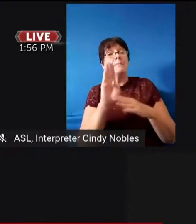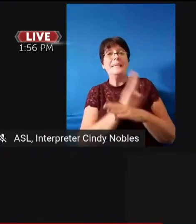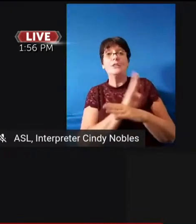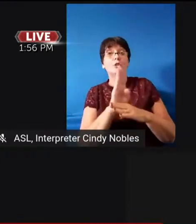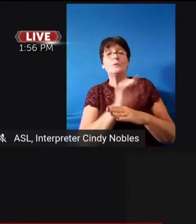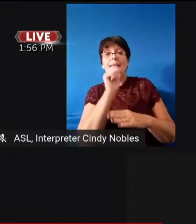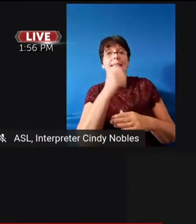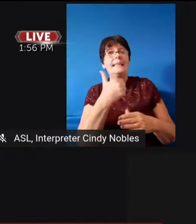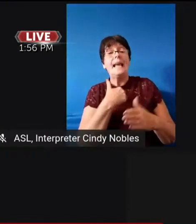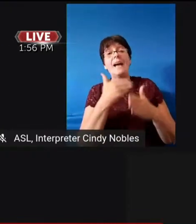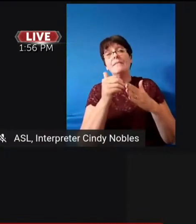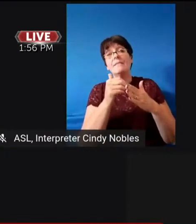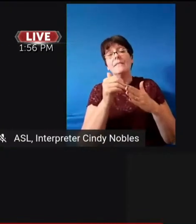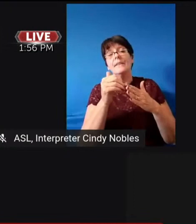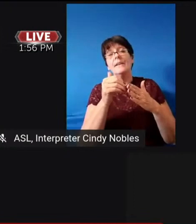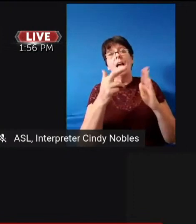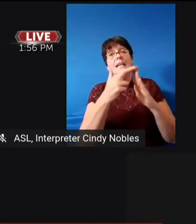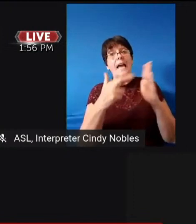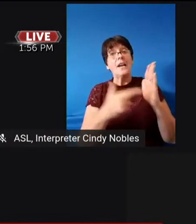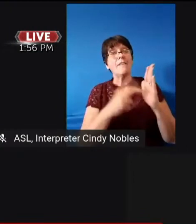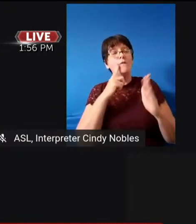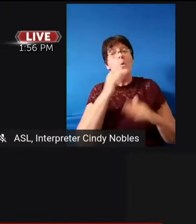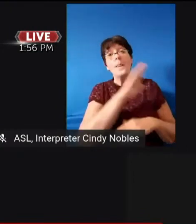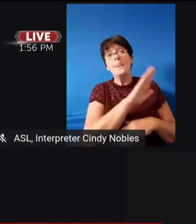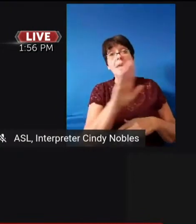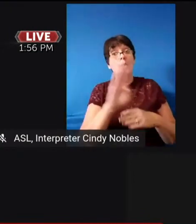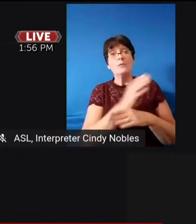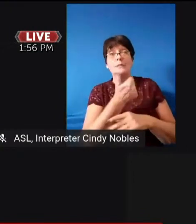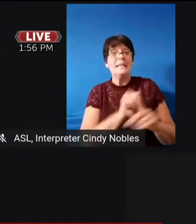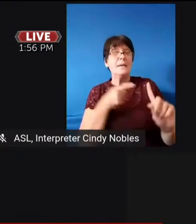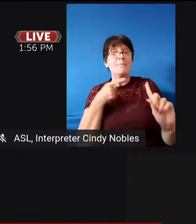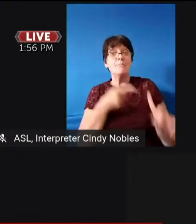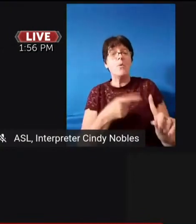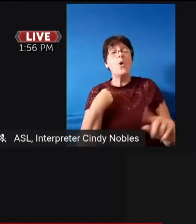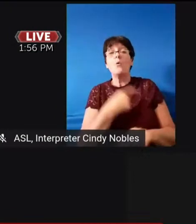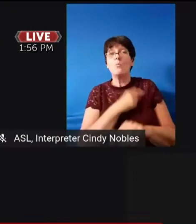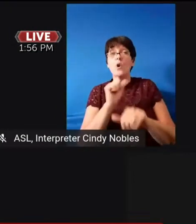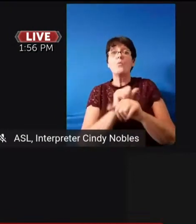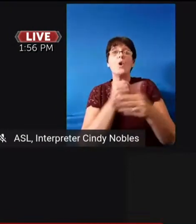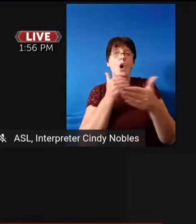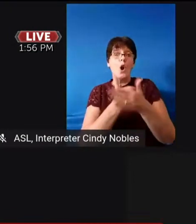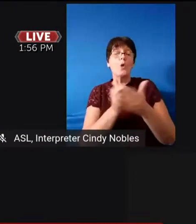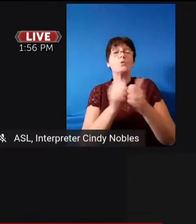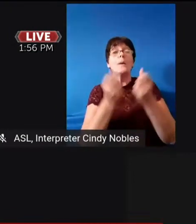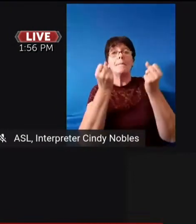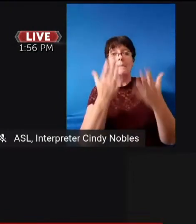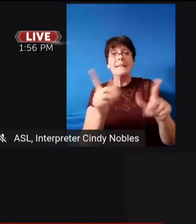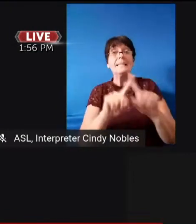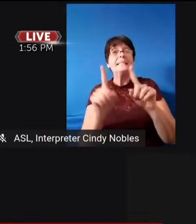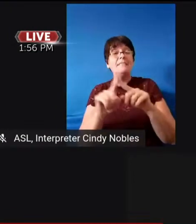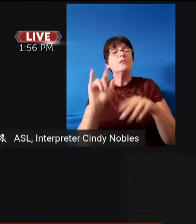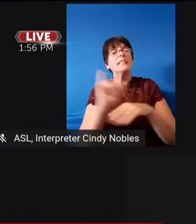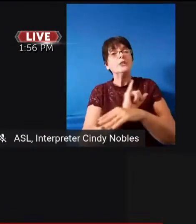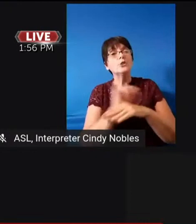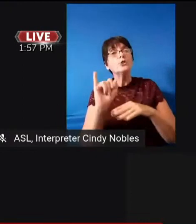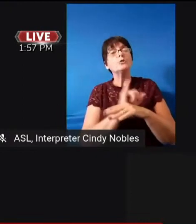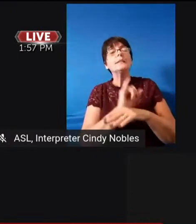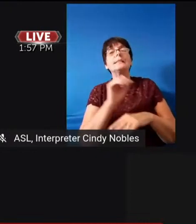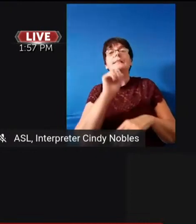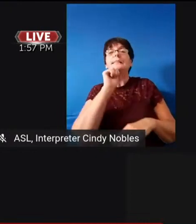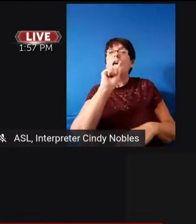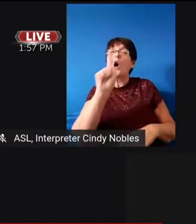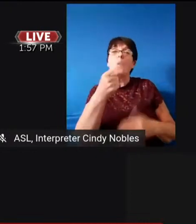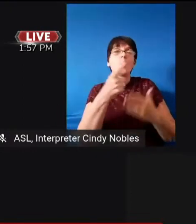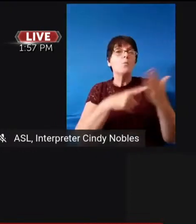have guidance put out for their industry at any point. We've been working closely with a number of industries around not just what